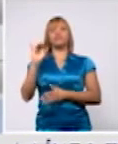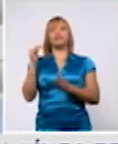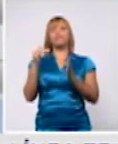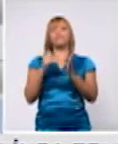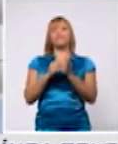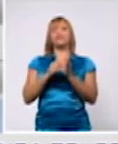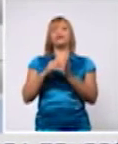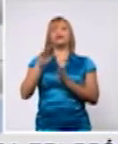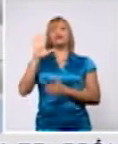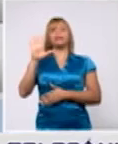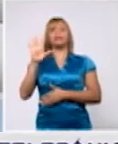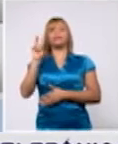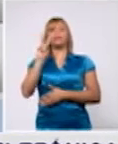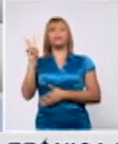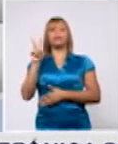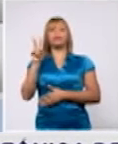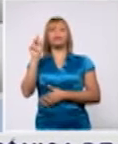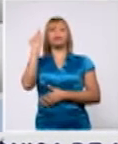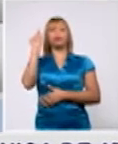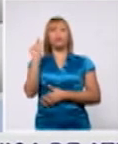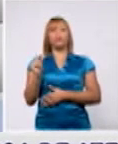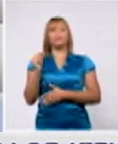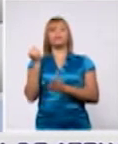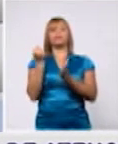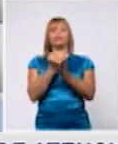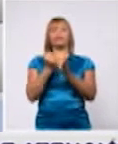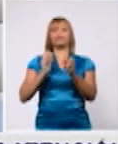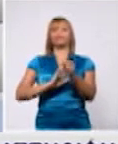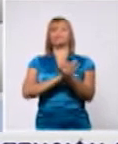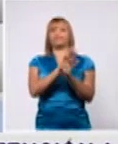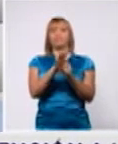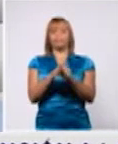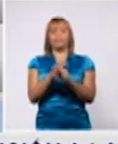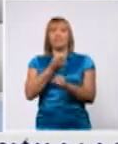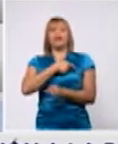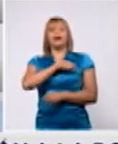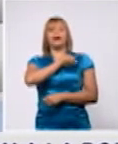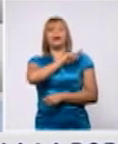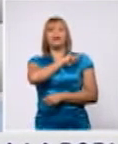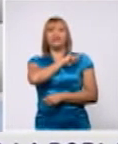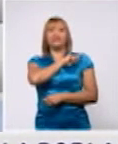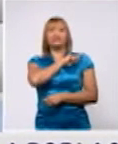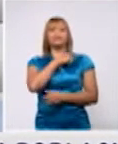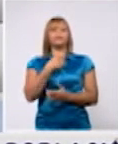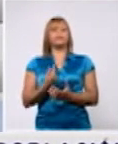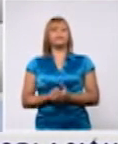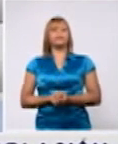total number of COVID-19 cases worldwide currently stands at